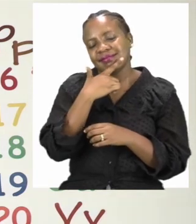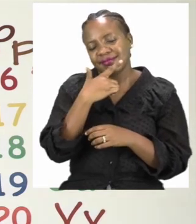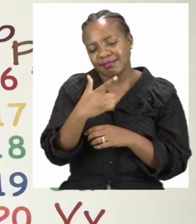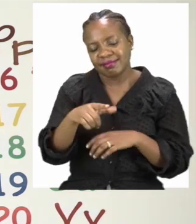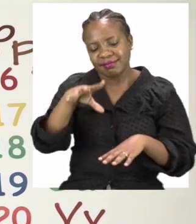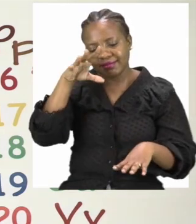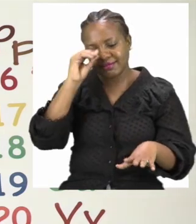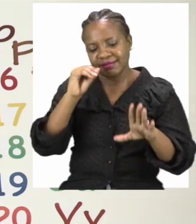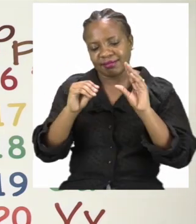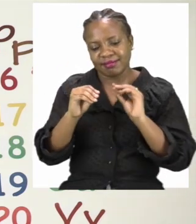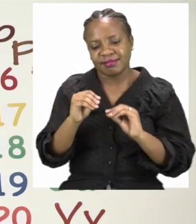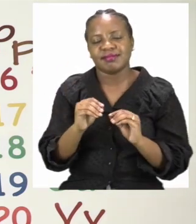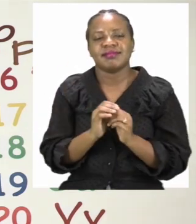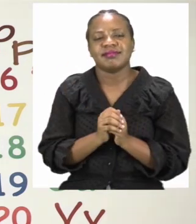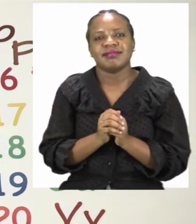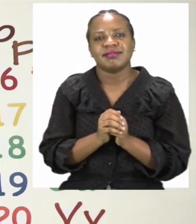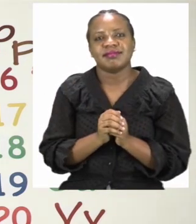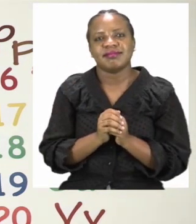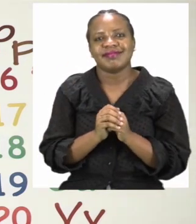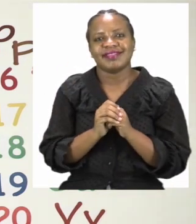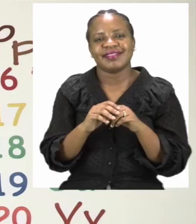joining us today and